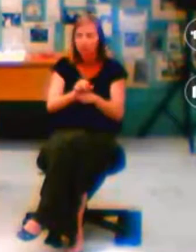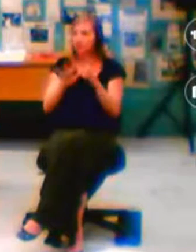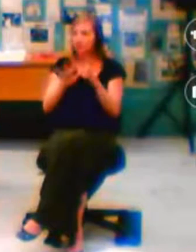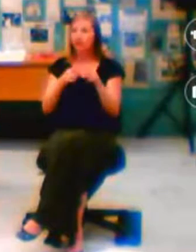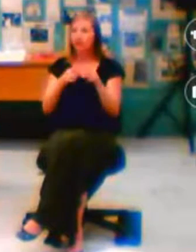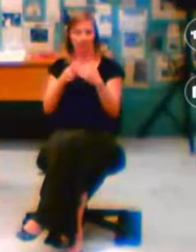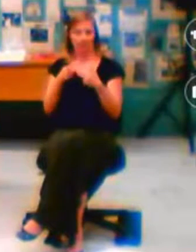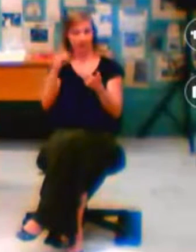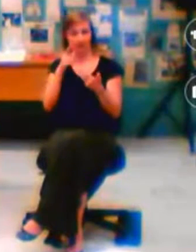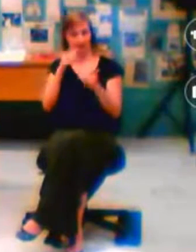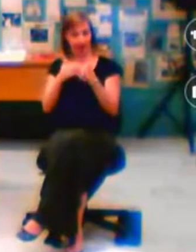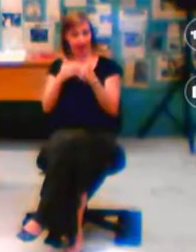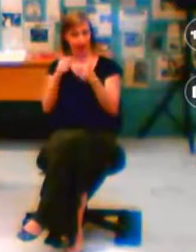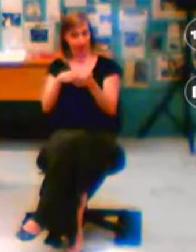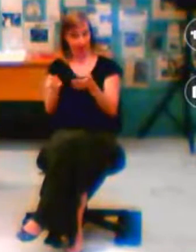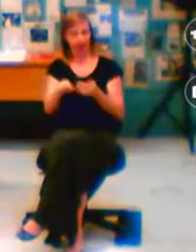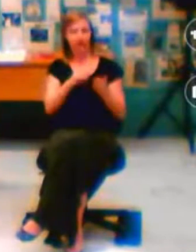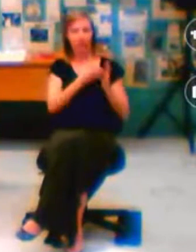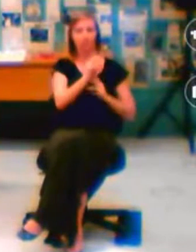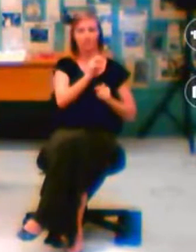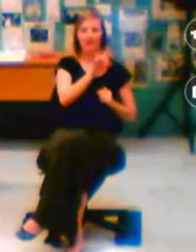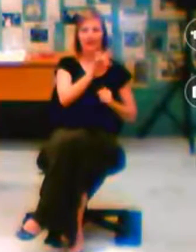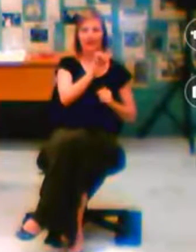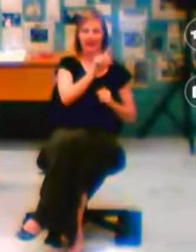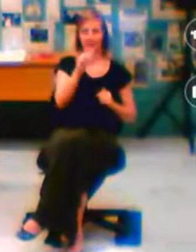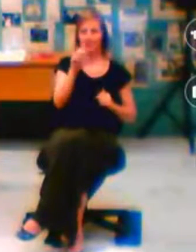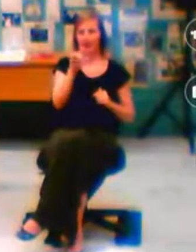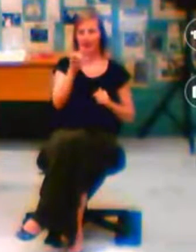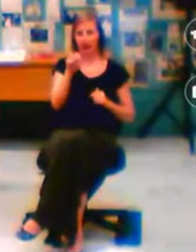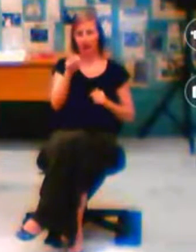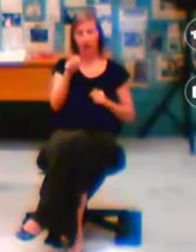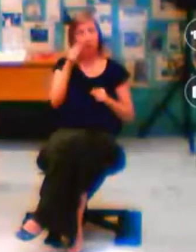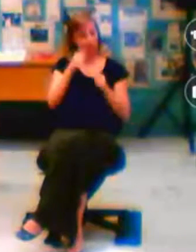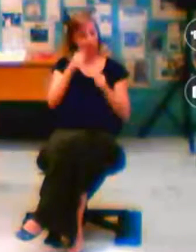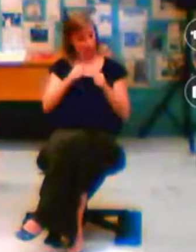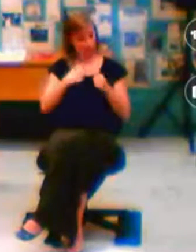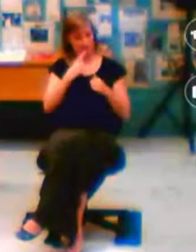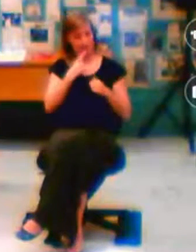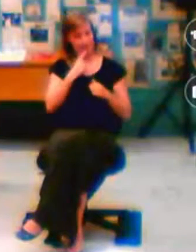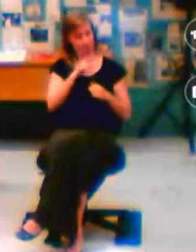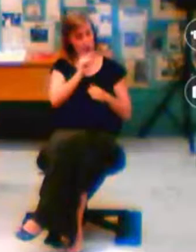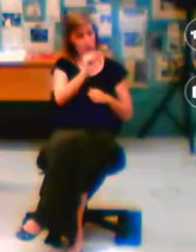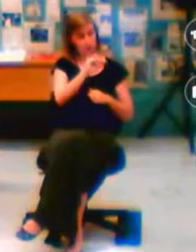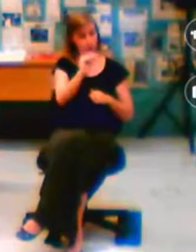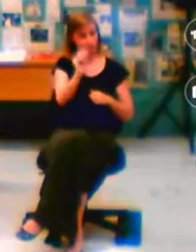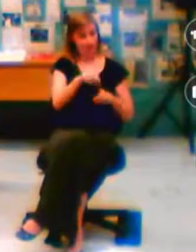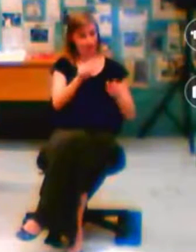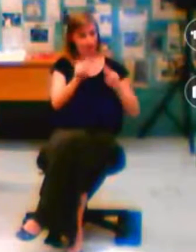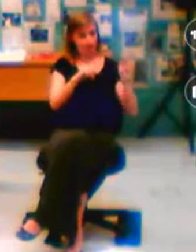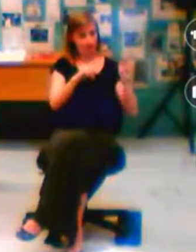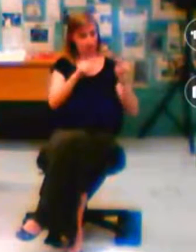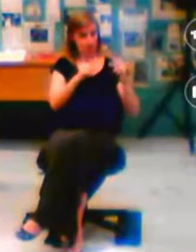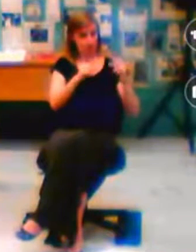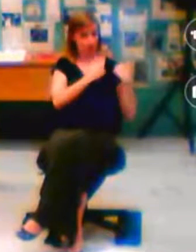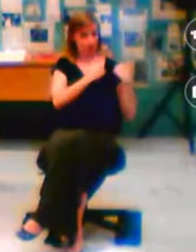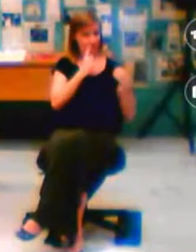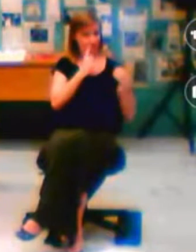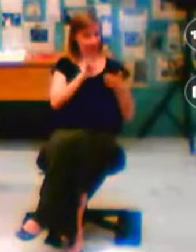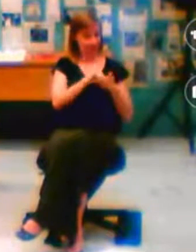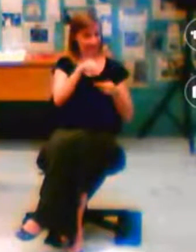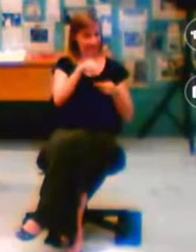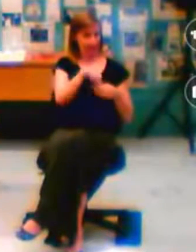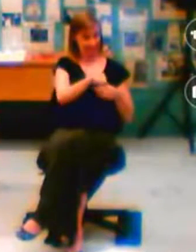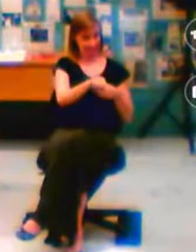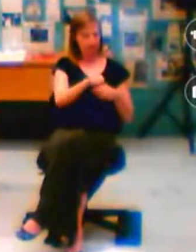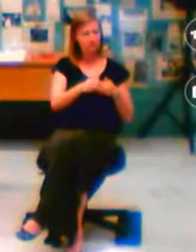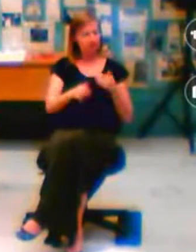insurance, maybe they lose their job, and then they end up being paid for by Medicaid and Medicare. And so our current system,